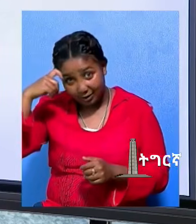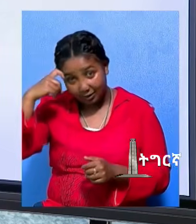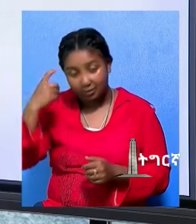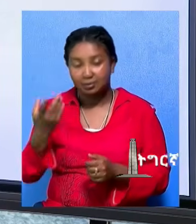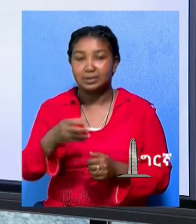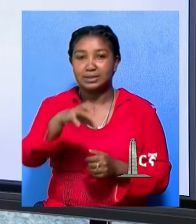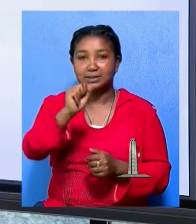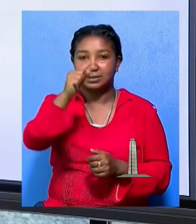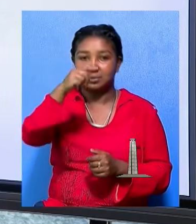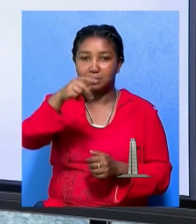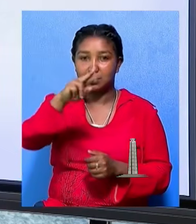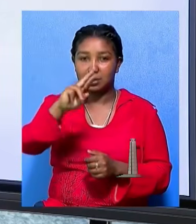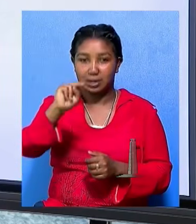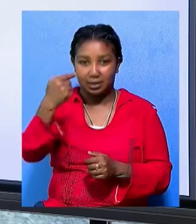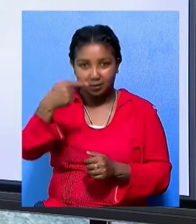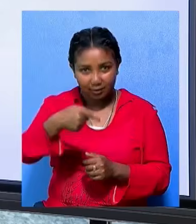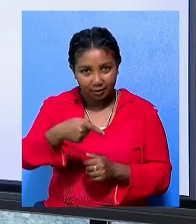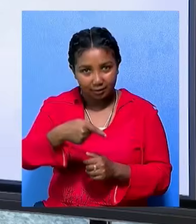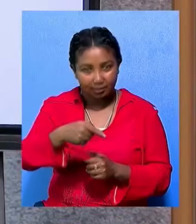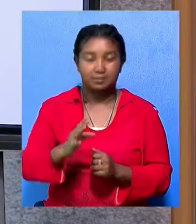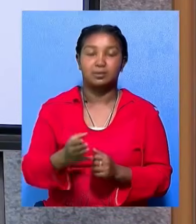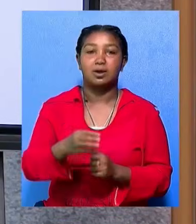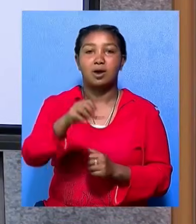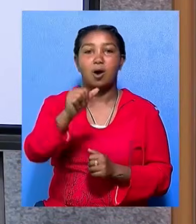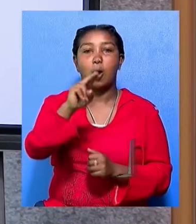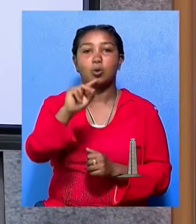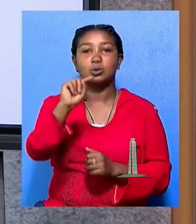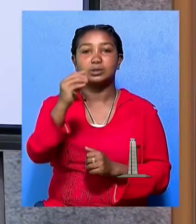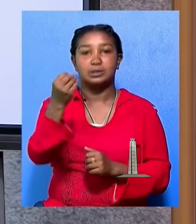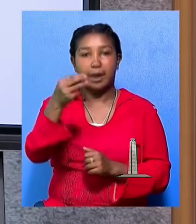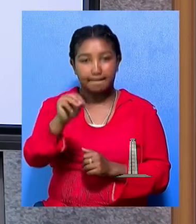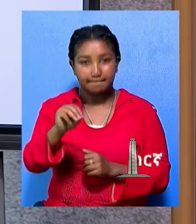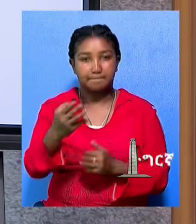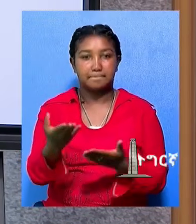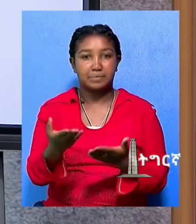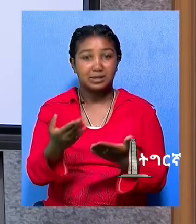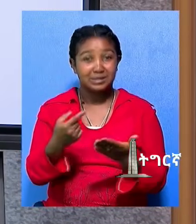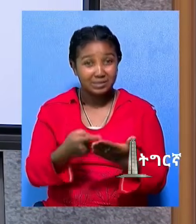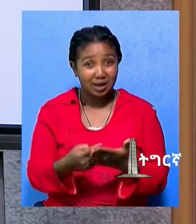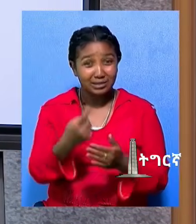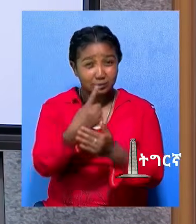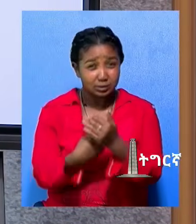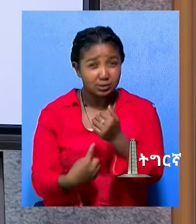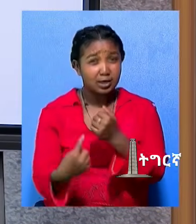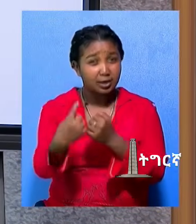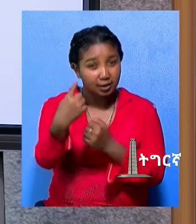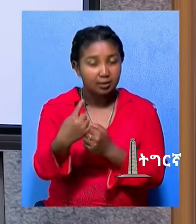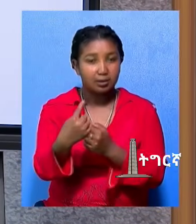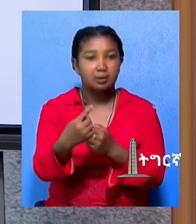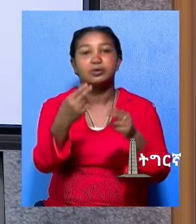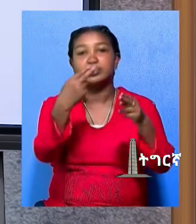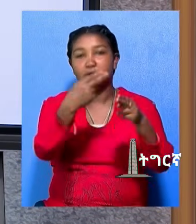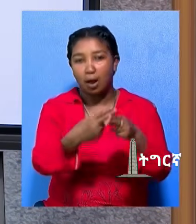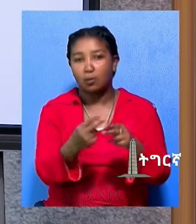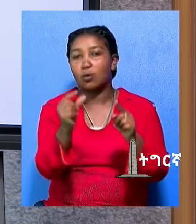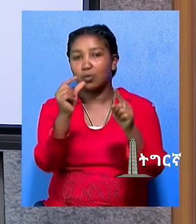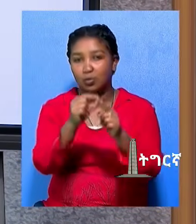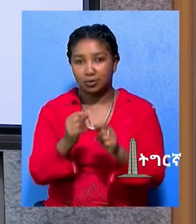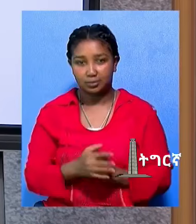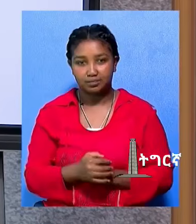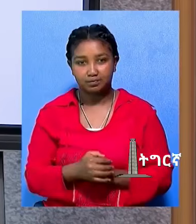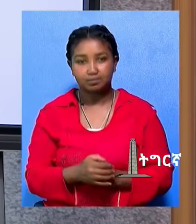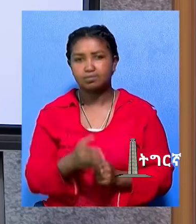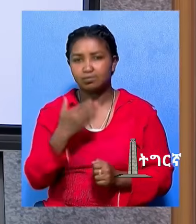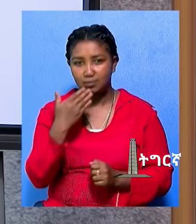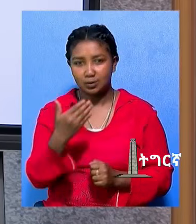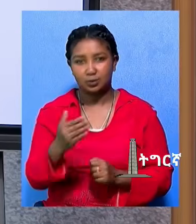spring, autumn. These are single word or maybe single noun, okay?